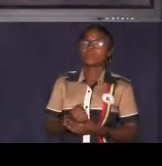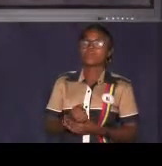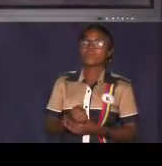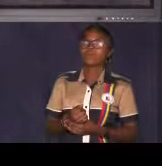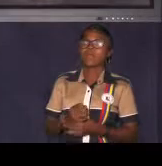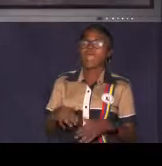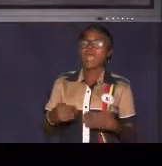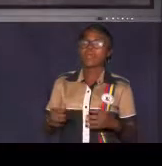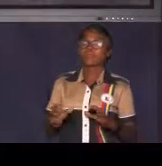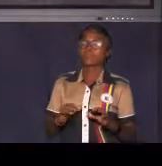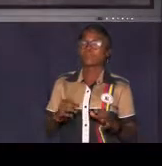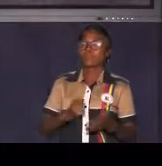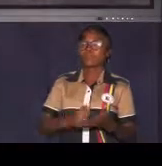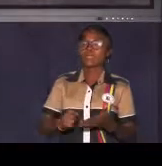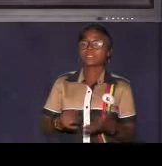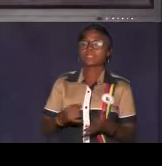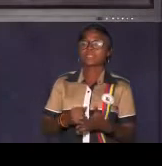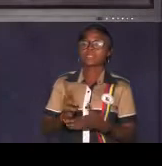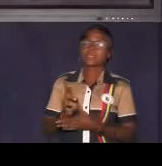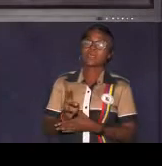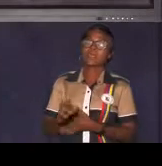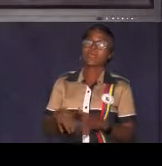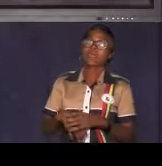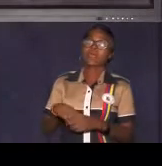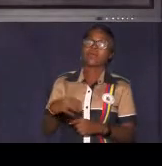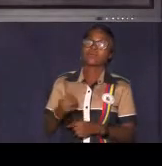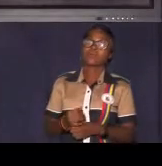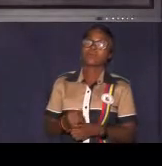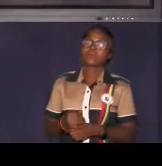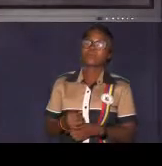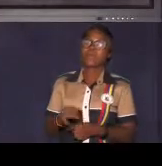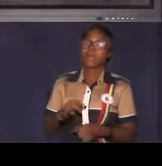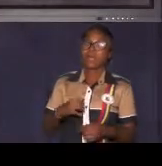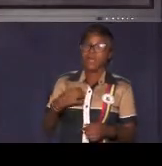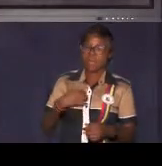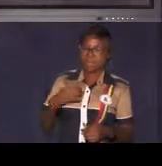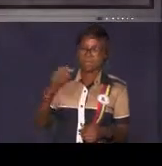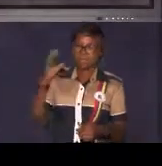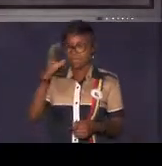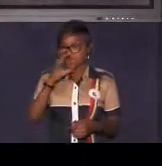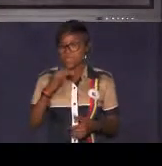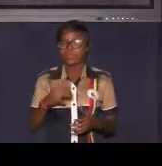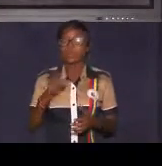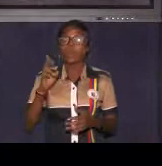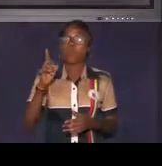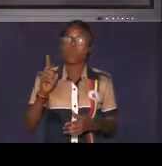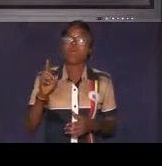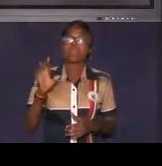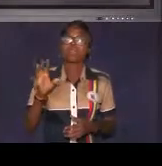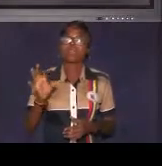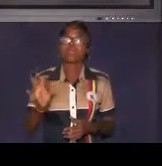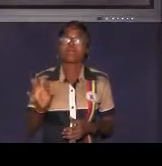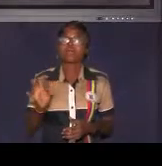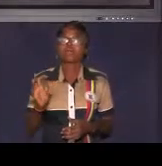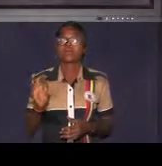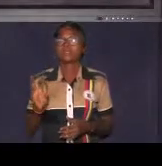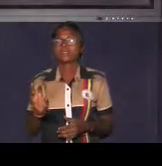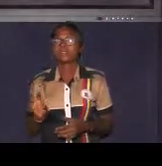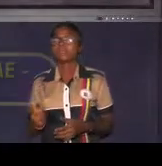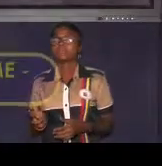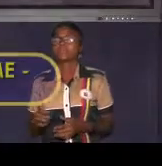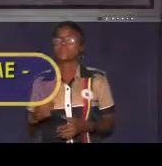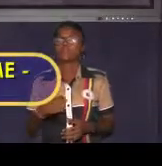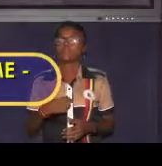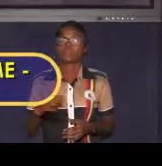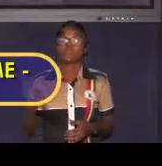7, 2 times 7. And so how do we write it out symbolically in mathematics? To say, I have found the square root of 196, we